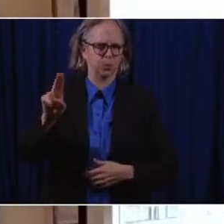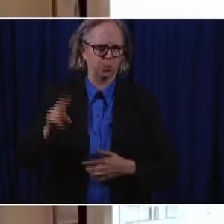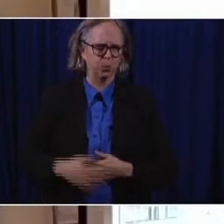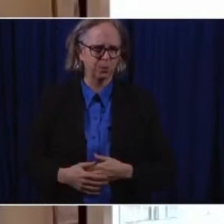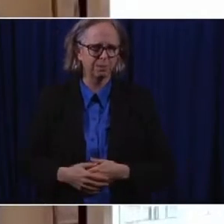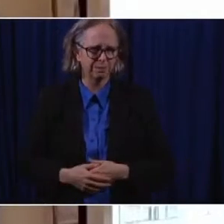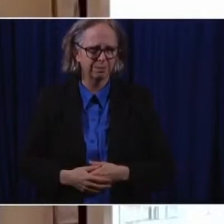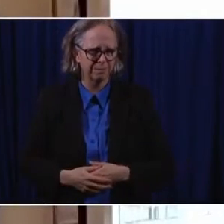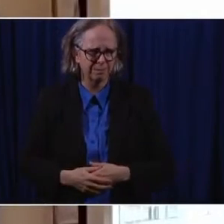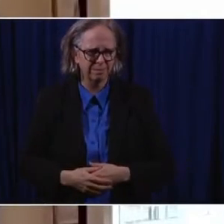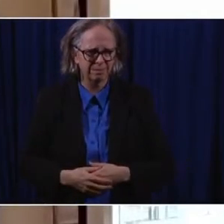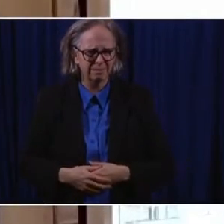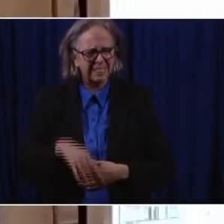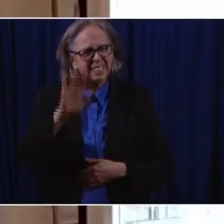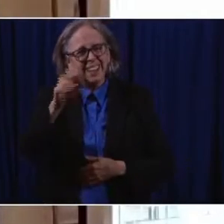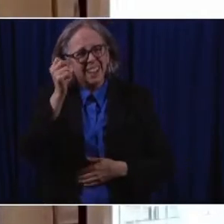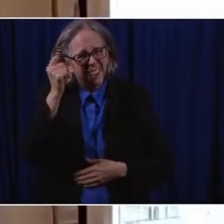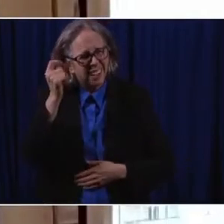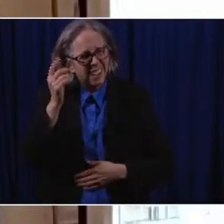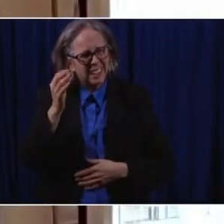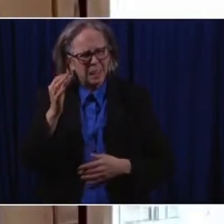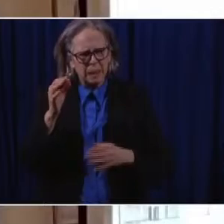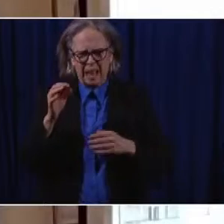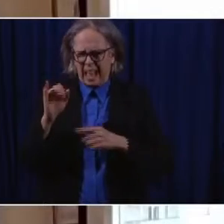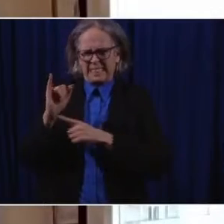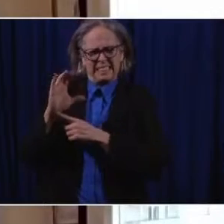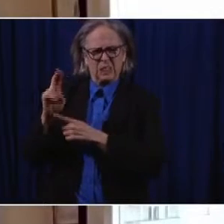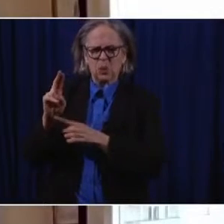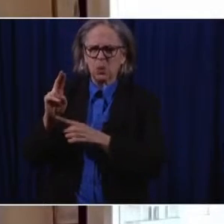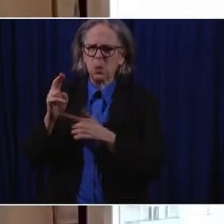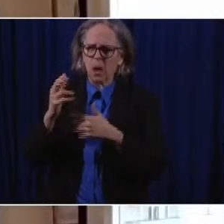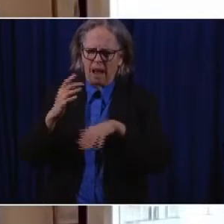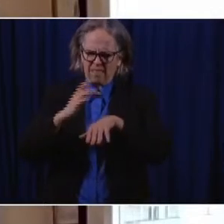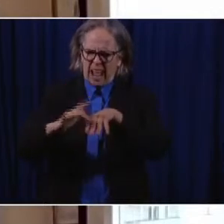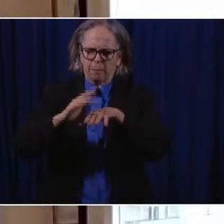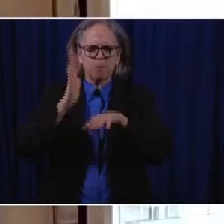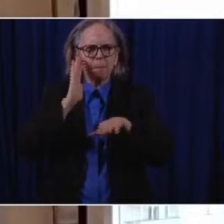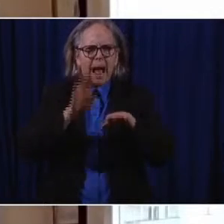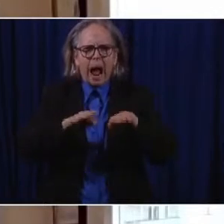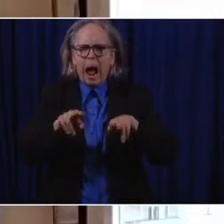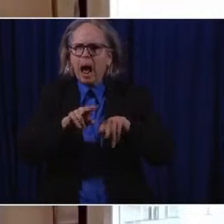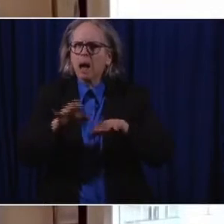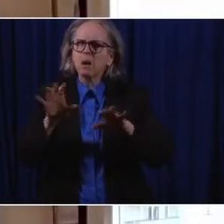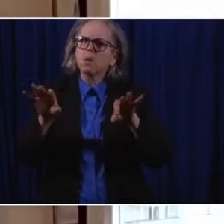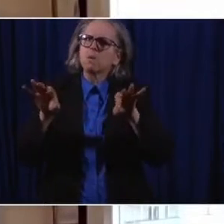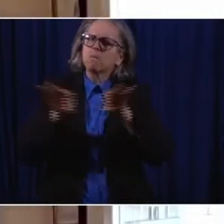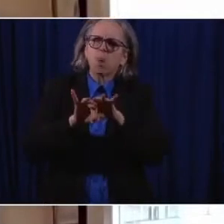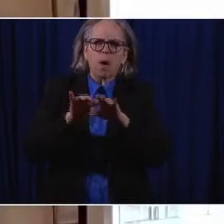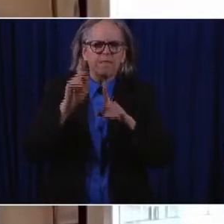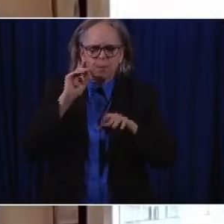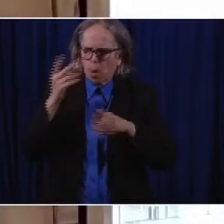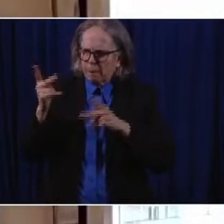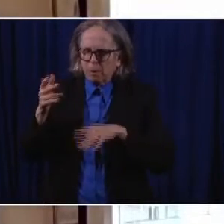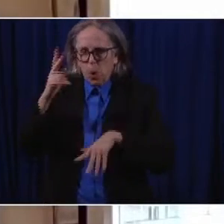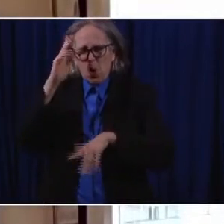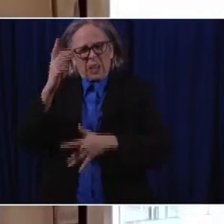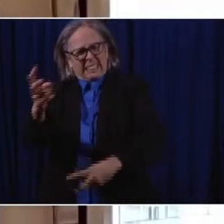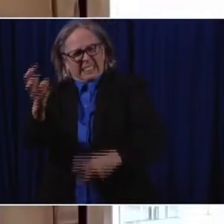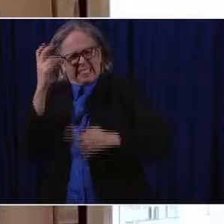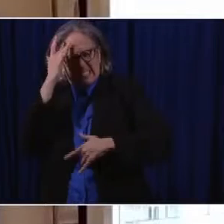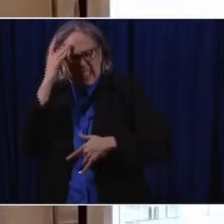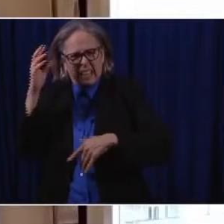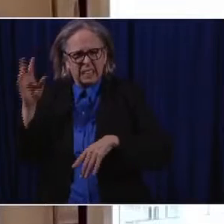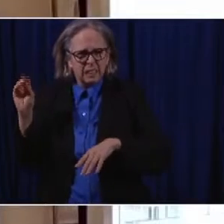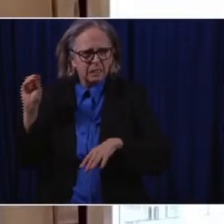have some ICU beds ready for those who need them. It's just not good when our ICUs are more than